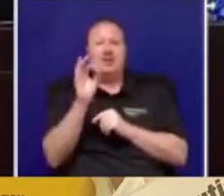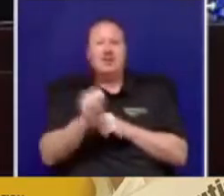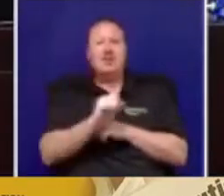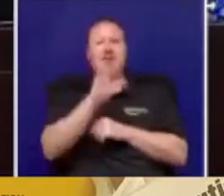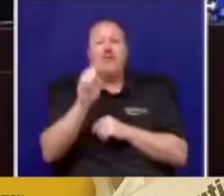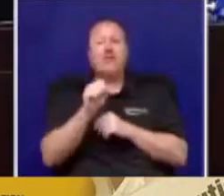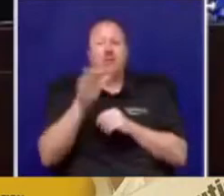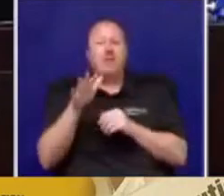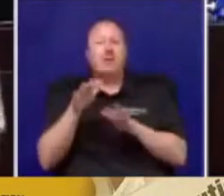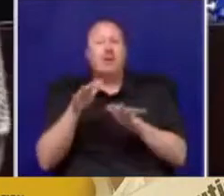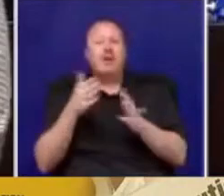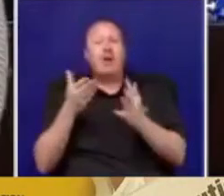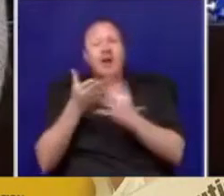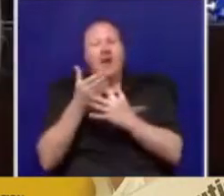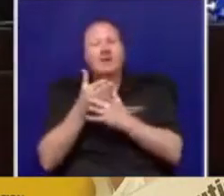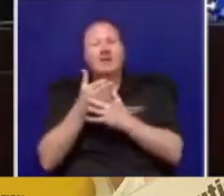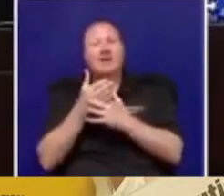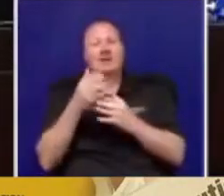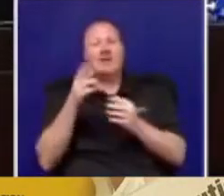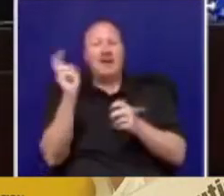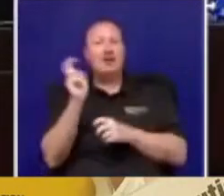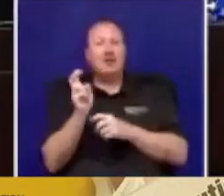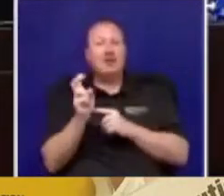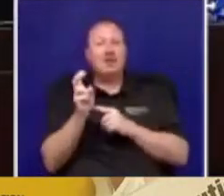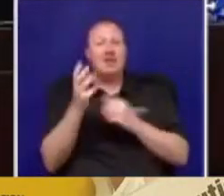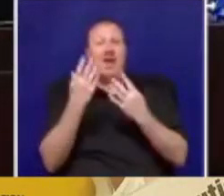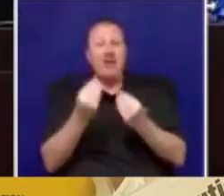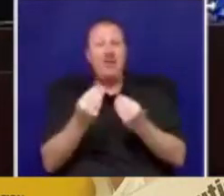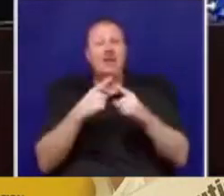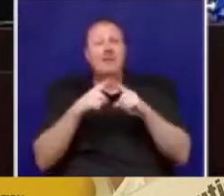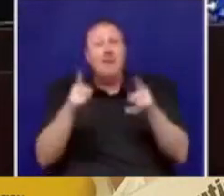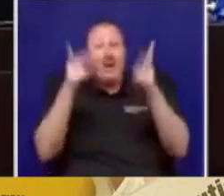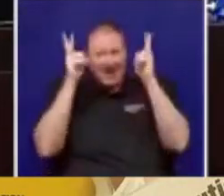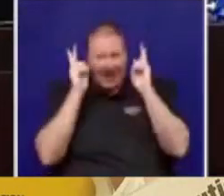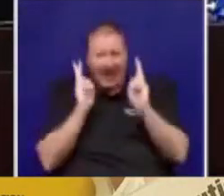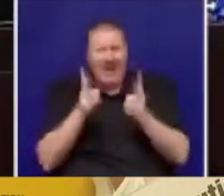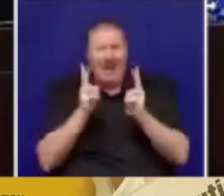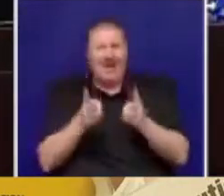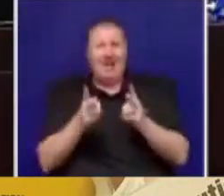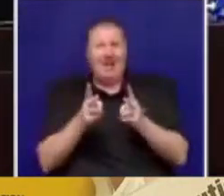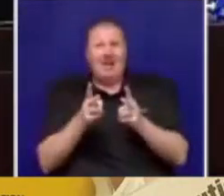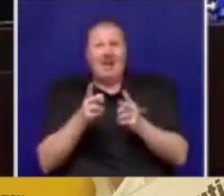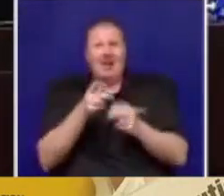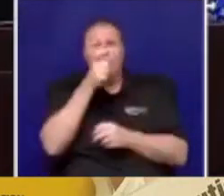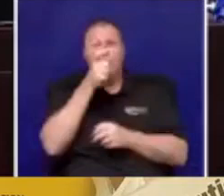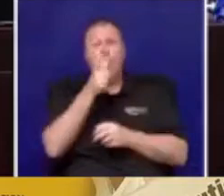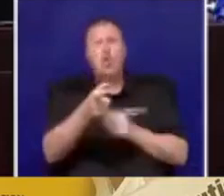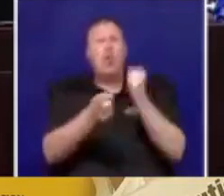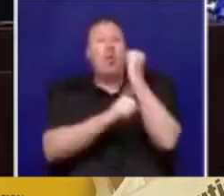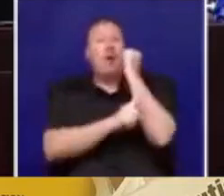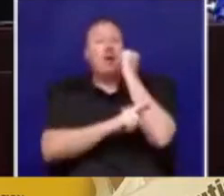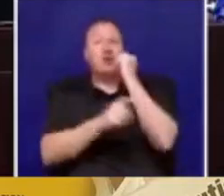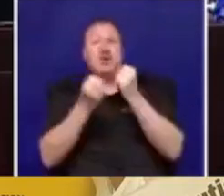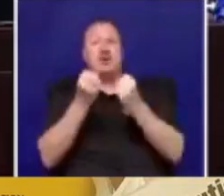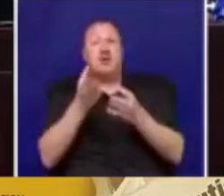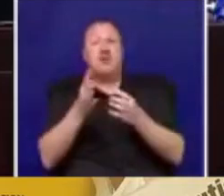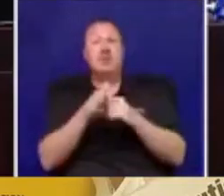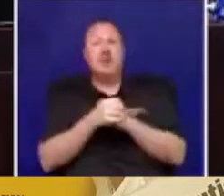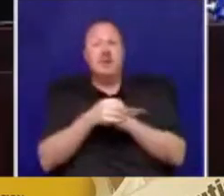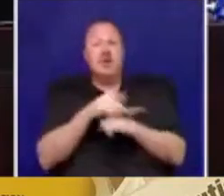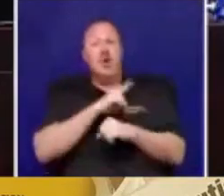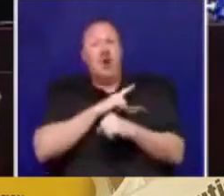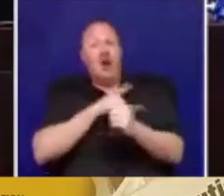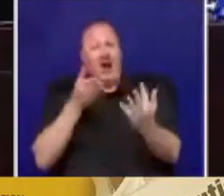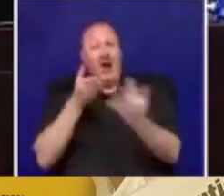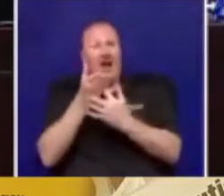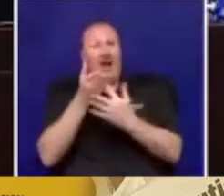But once again, Minister, this is undermined, and it is the cruelest form of punishment because people may have access